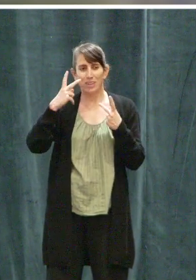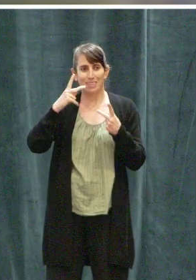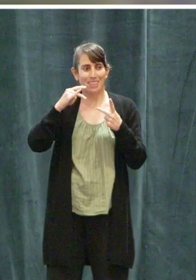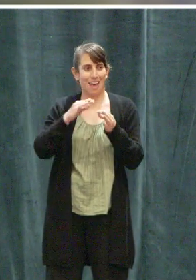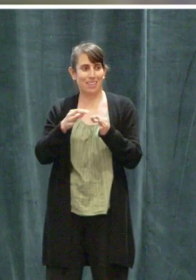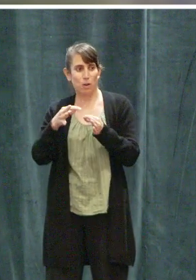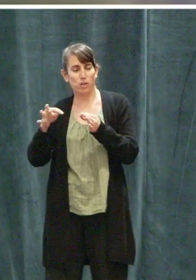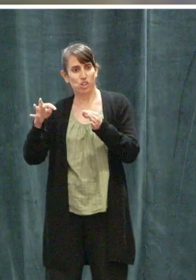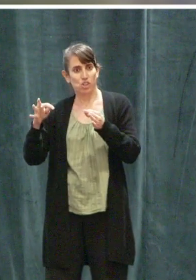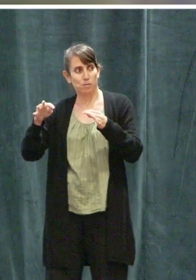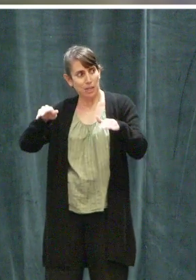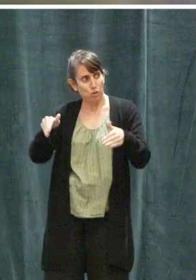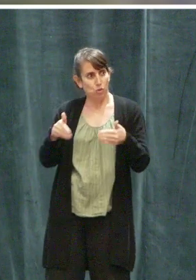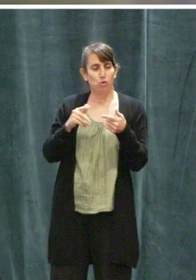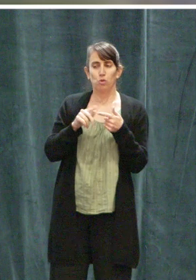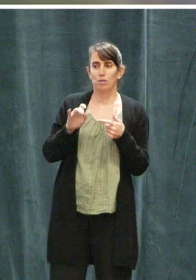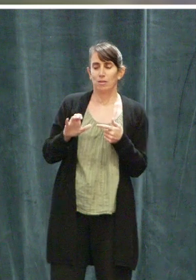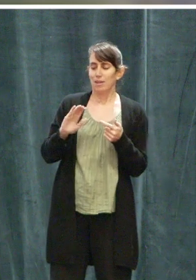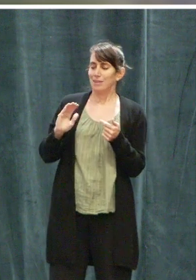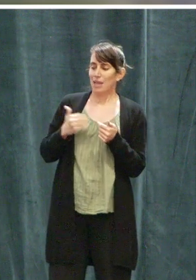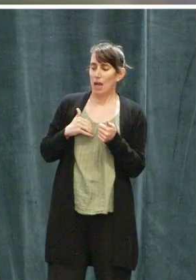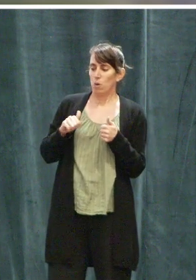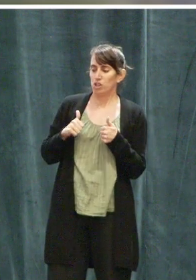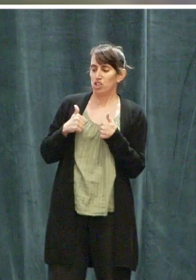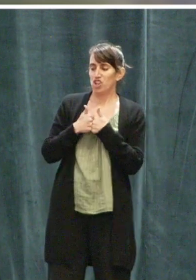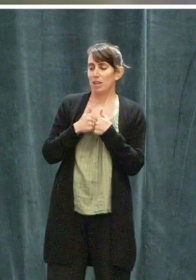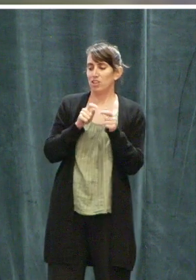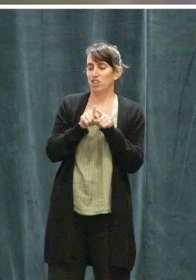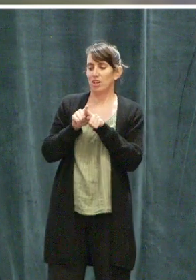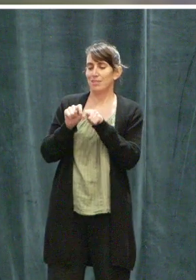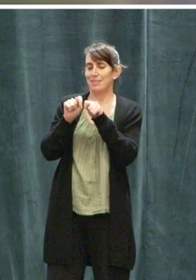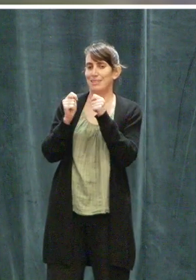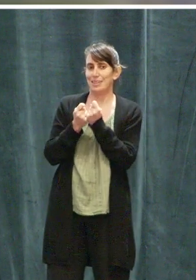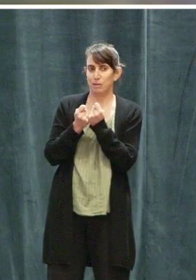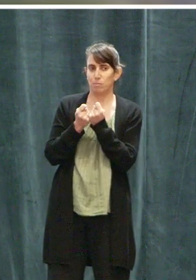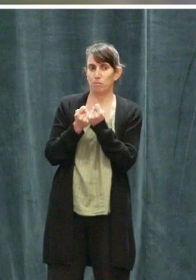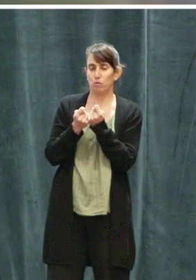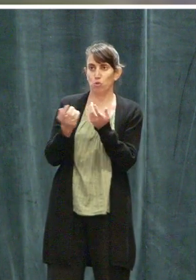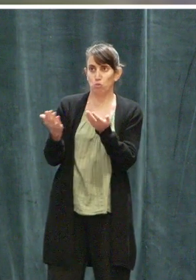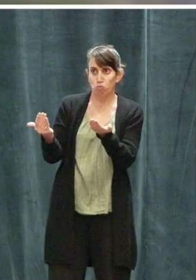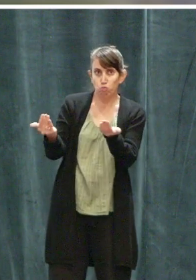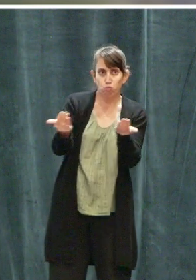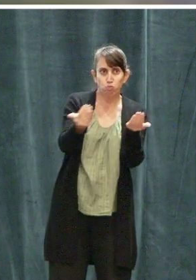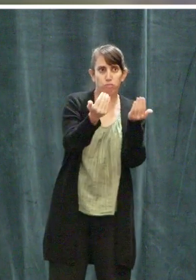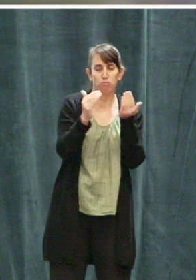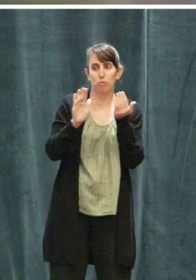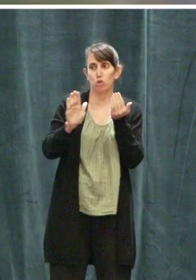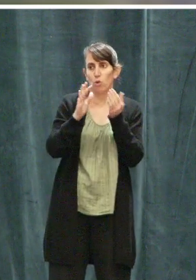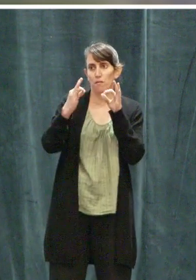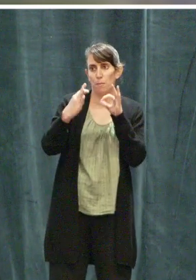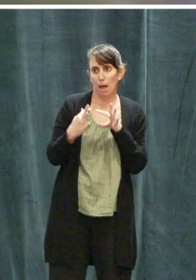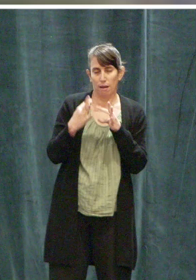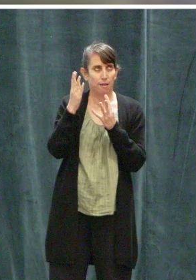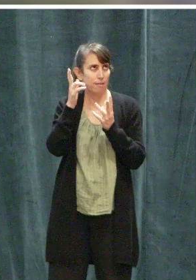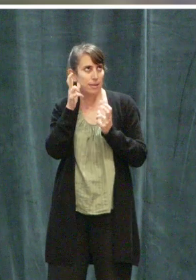it's our challenge as a team to try and take all this input, listen to it, process it, and develop